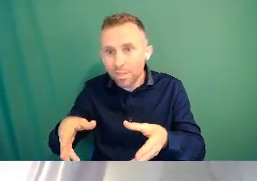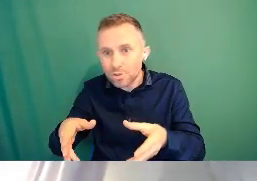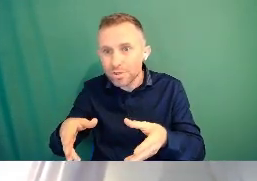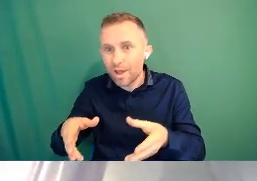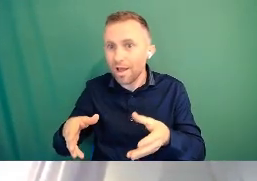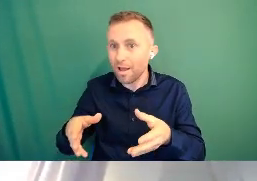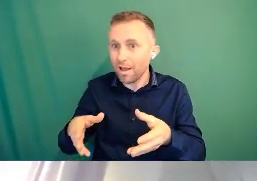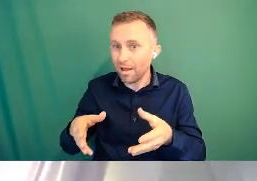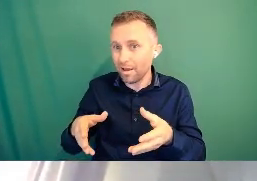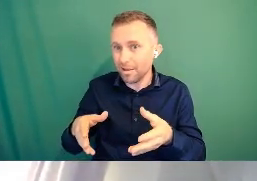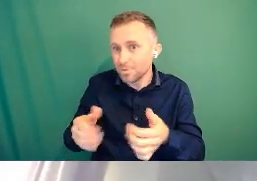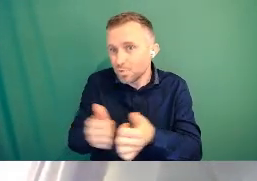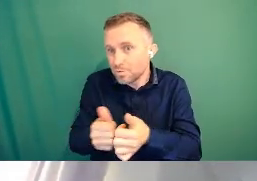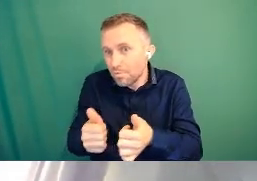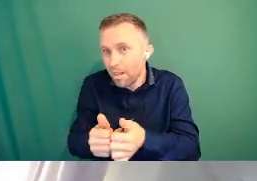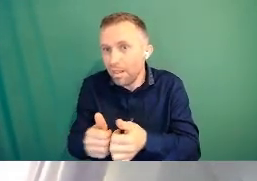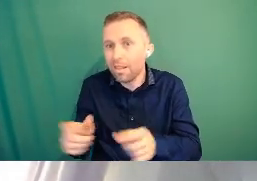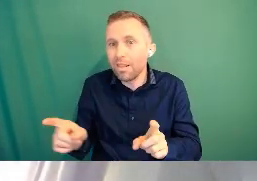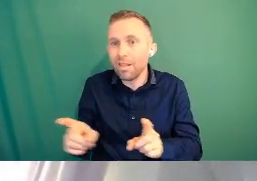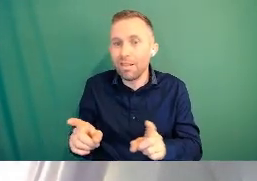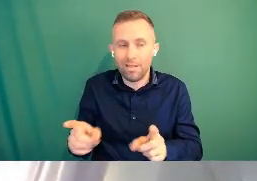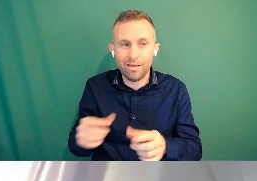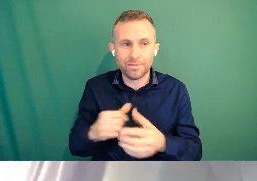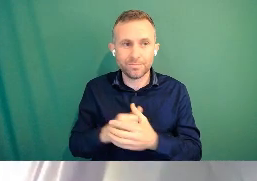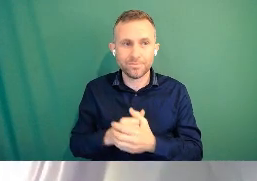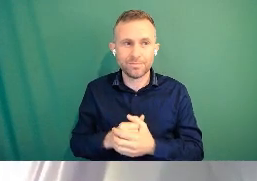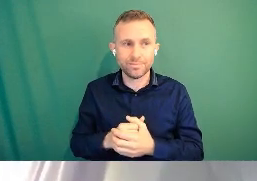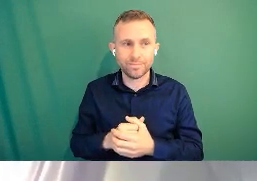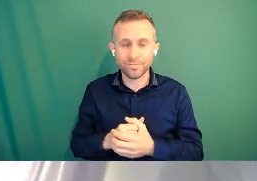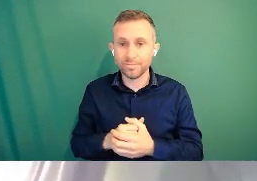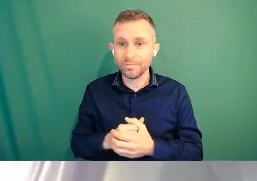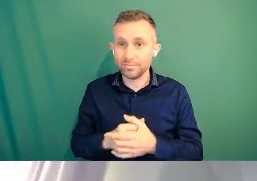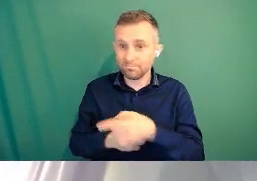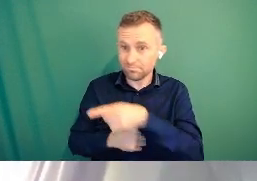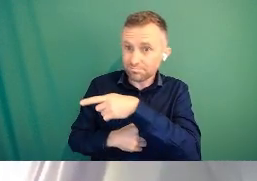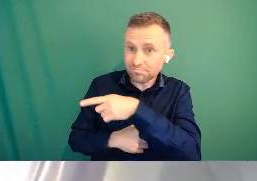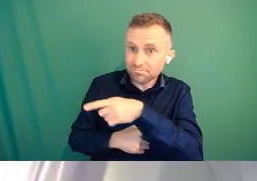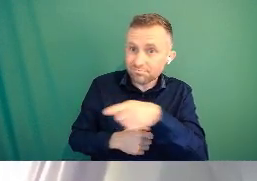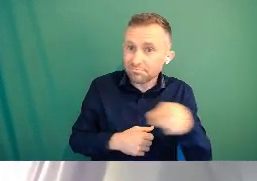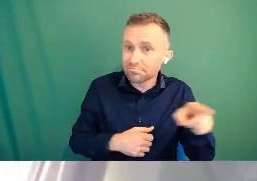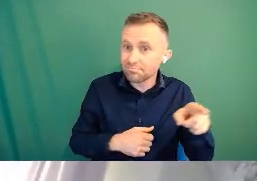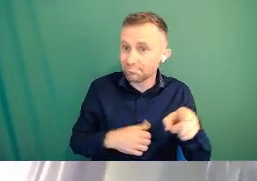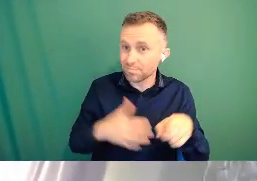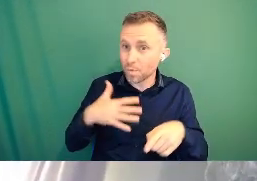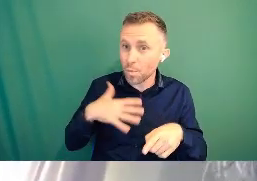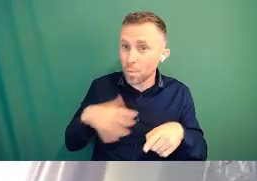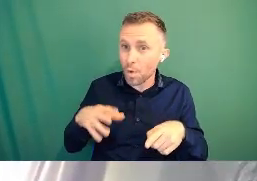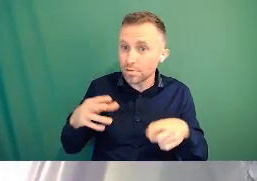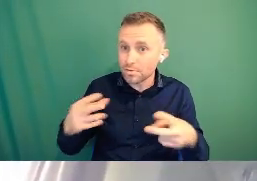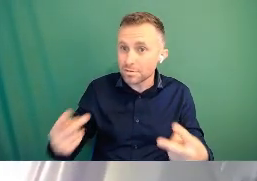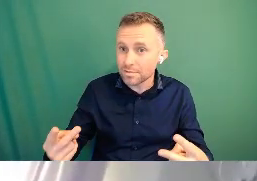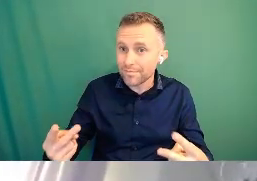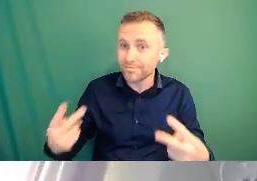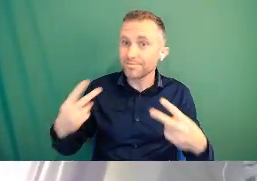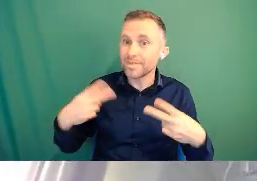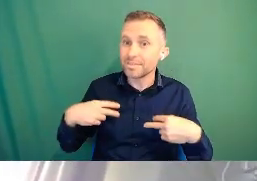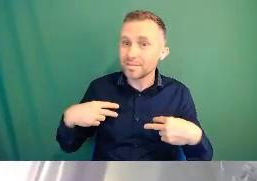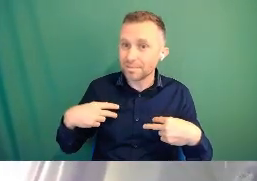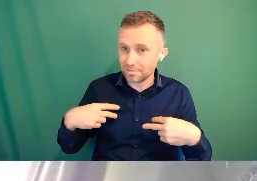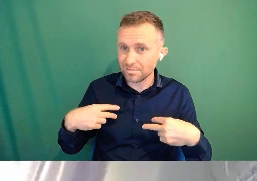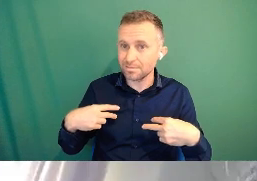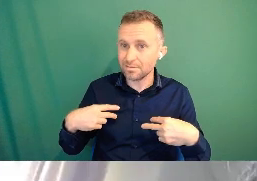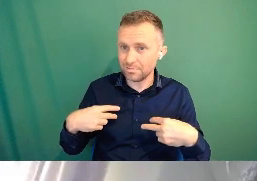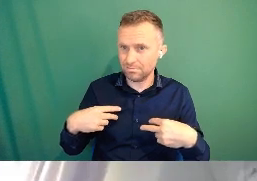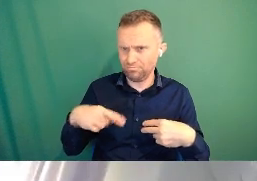assess whether it's whether it suits your needs or not. I will mention that if any of you are thinking of